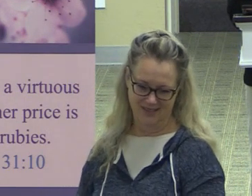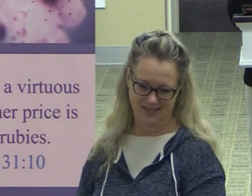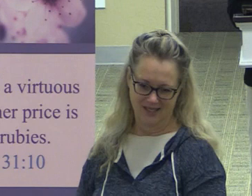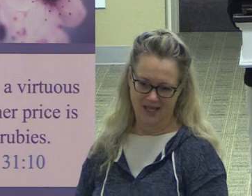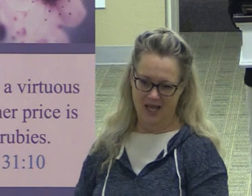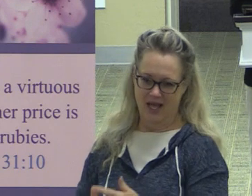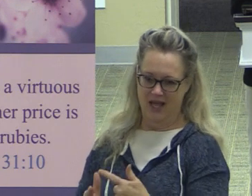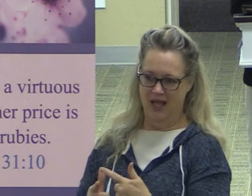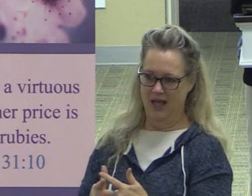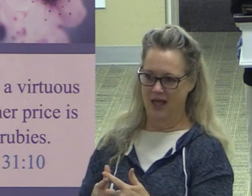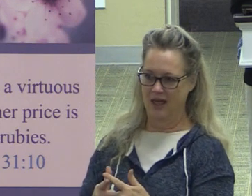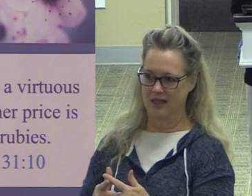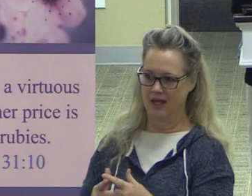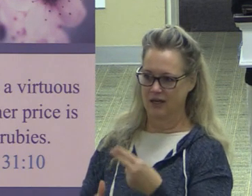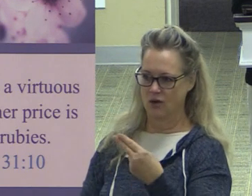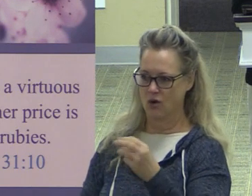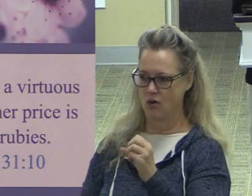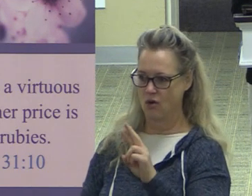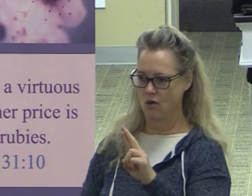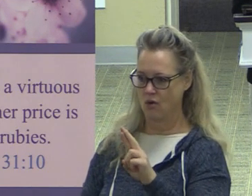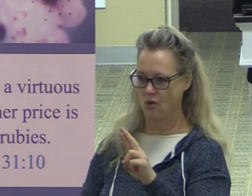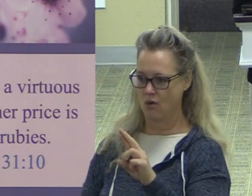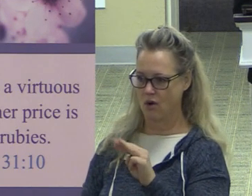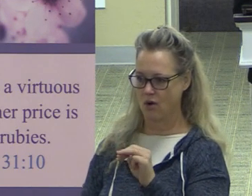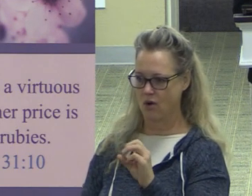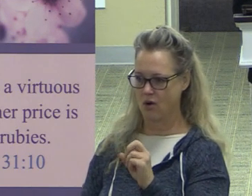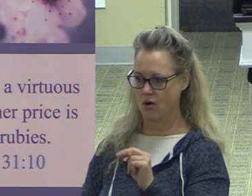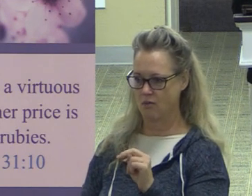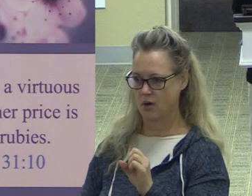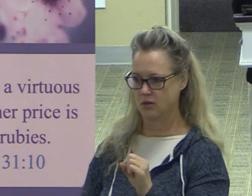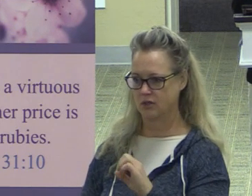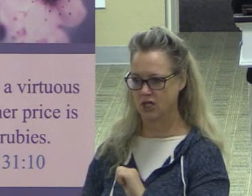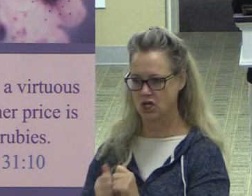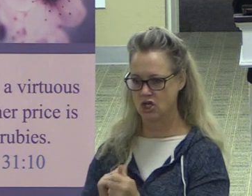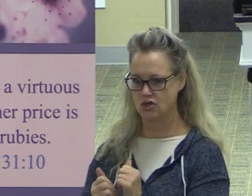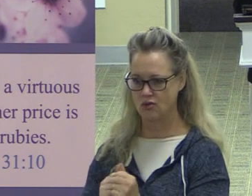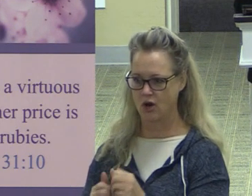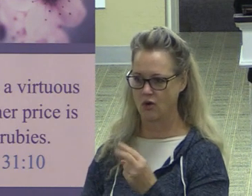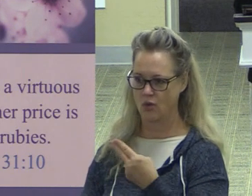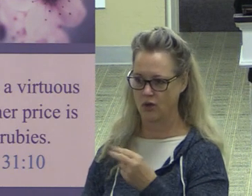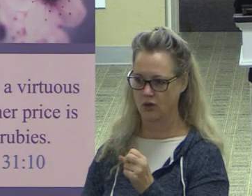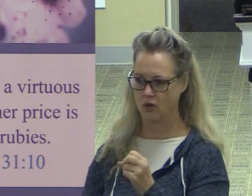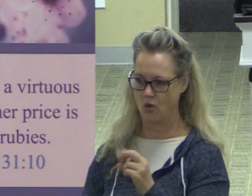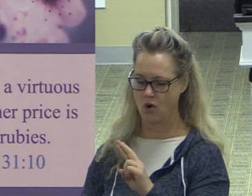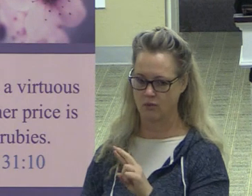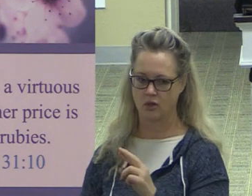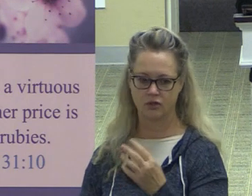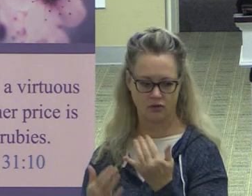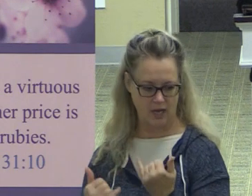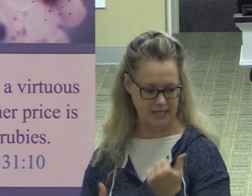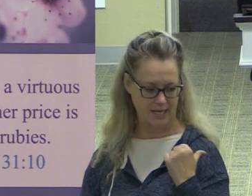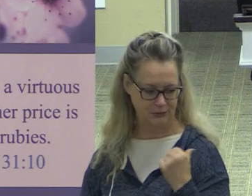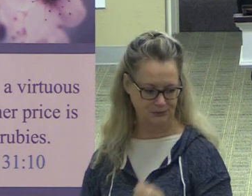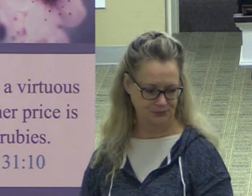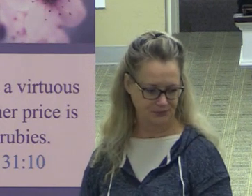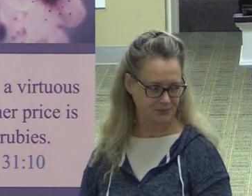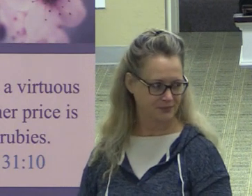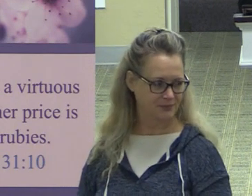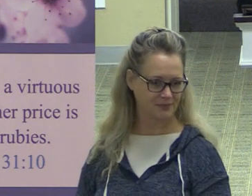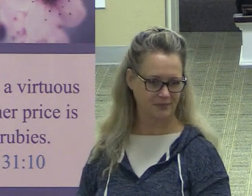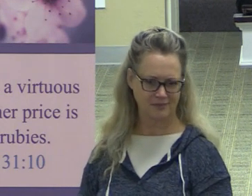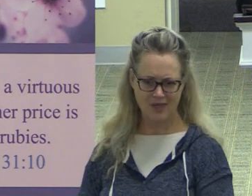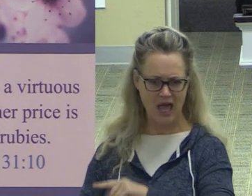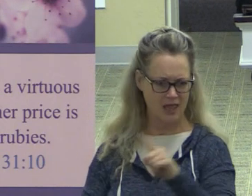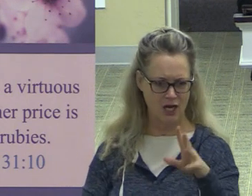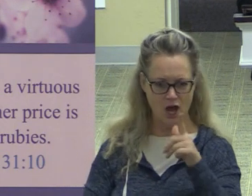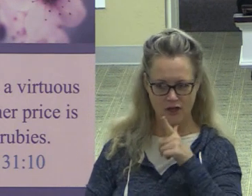Oh, and then hormones. We struggle with hormones. I have right now. I know. Maybe